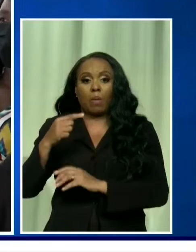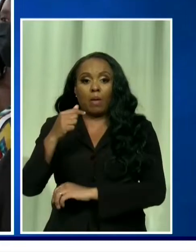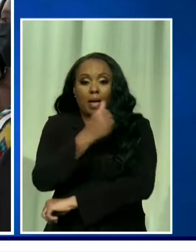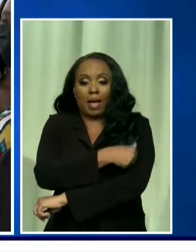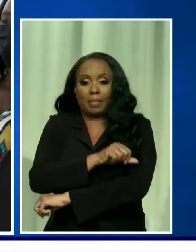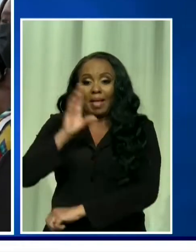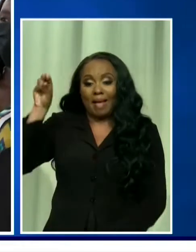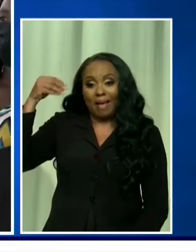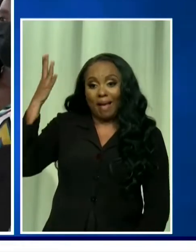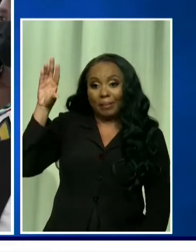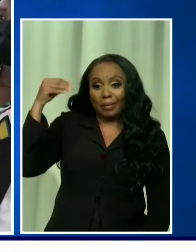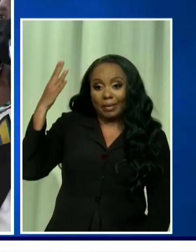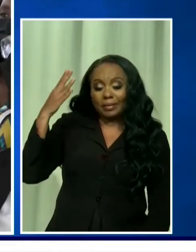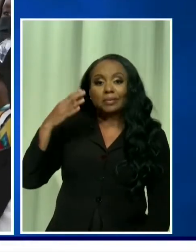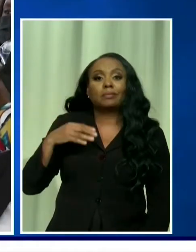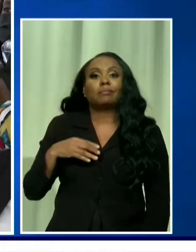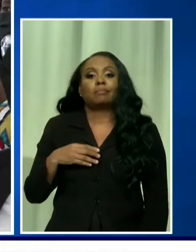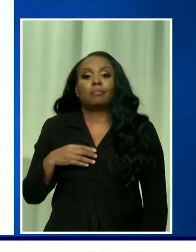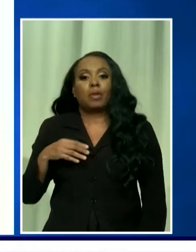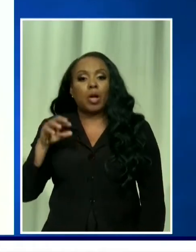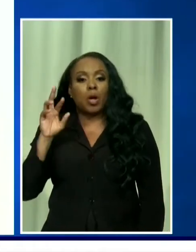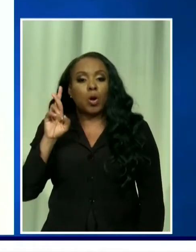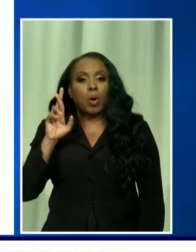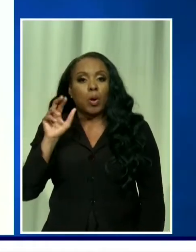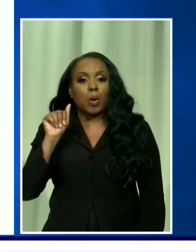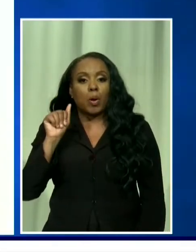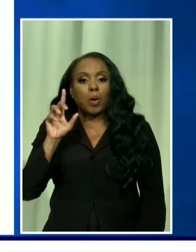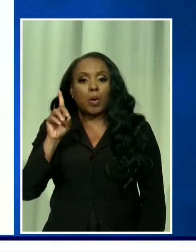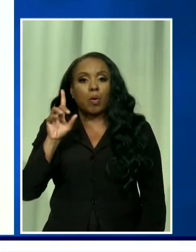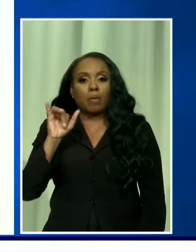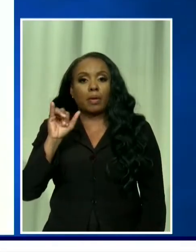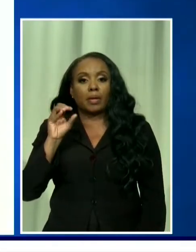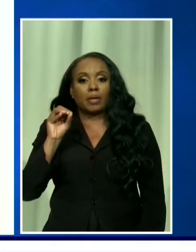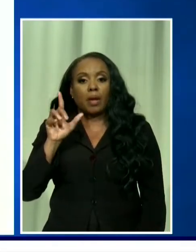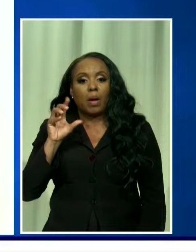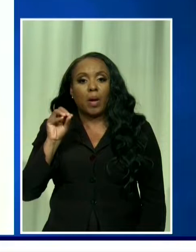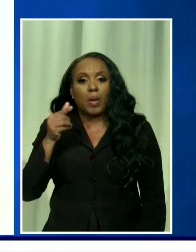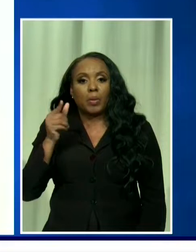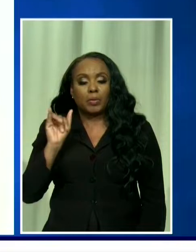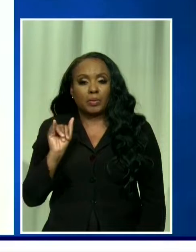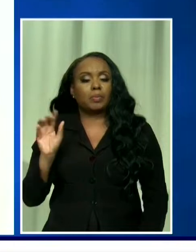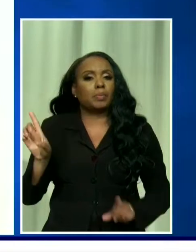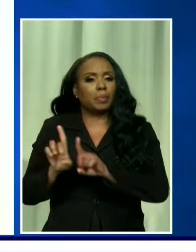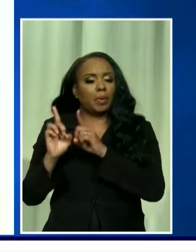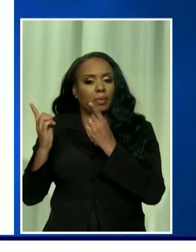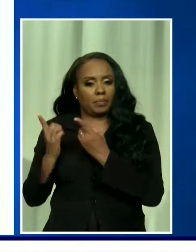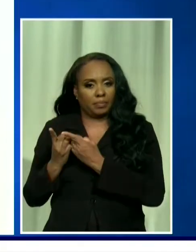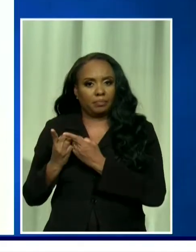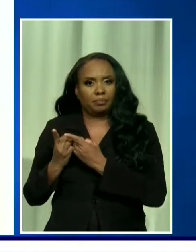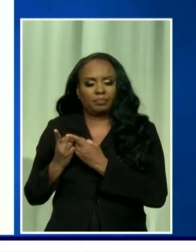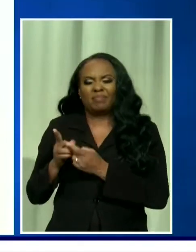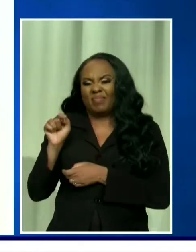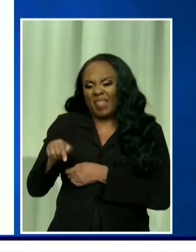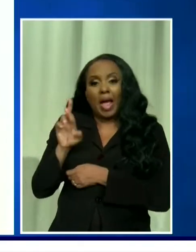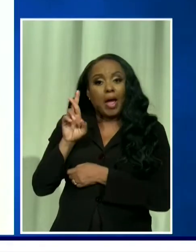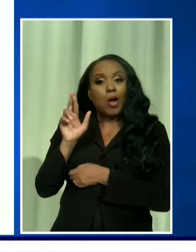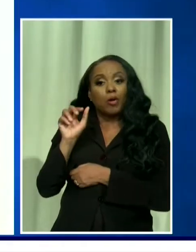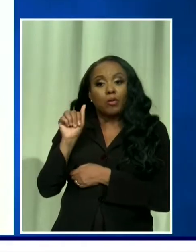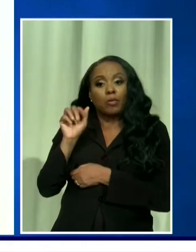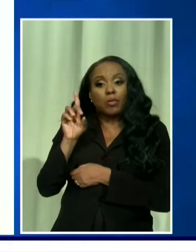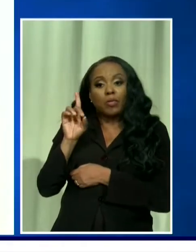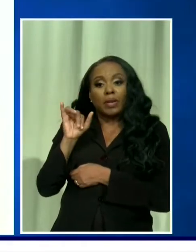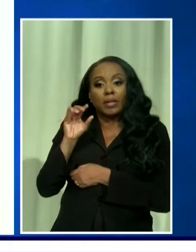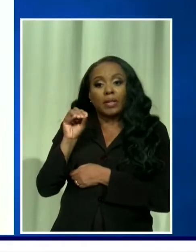and radiology departments. I must add that the radiology department will be outfitted with a new